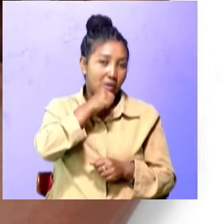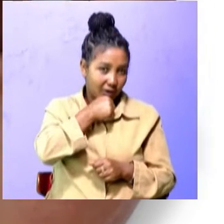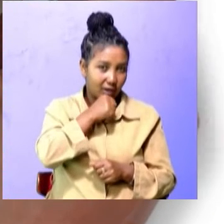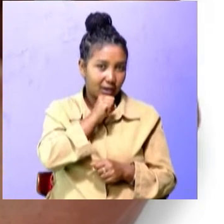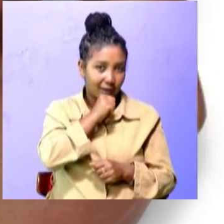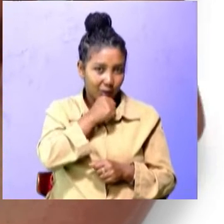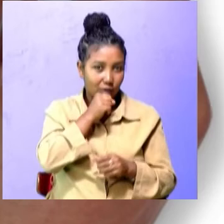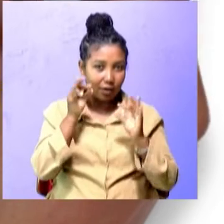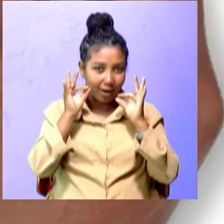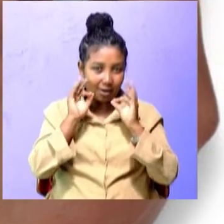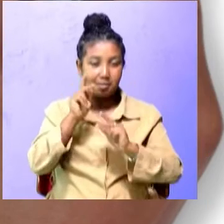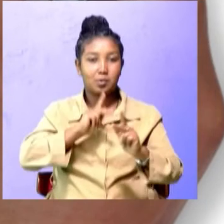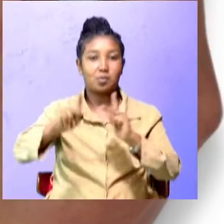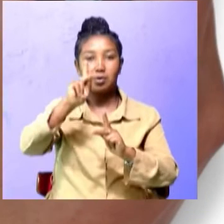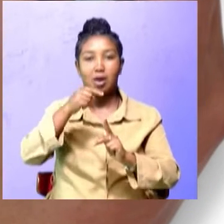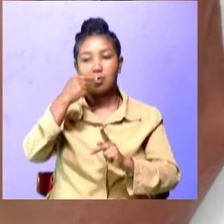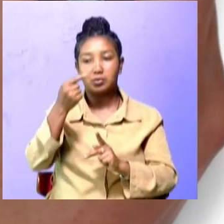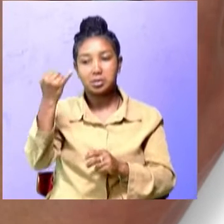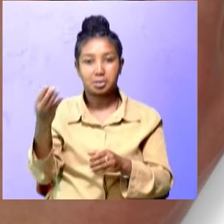elder people.